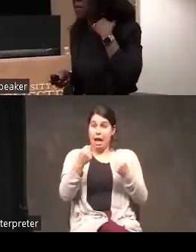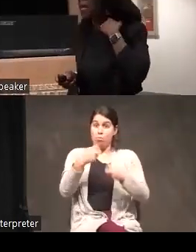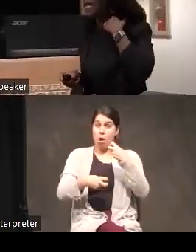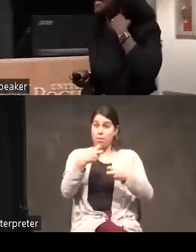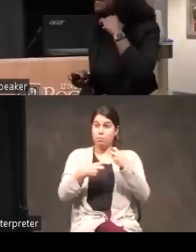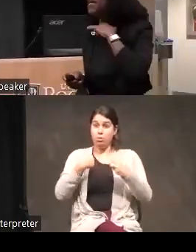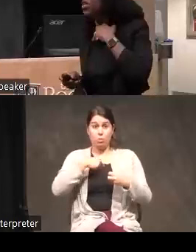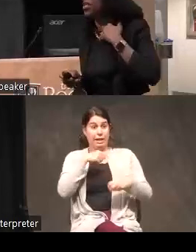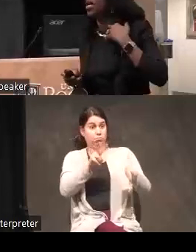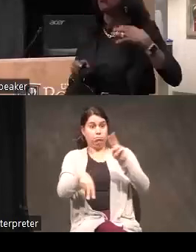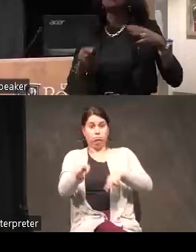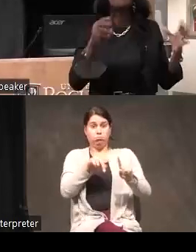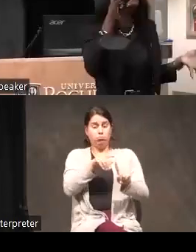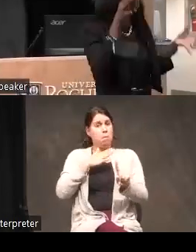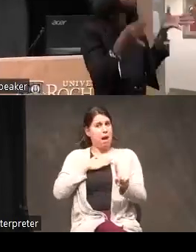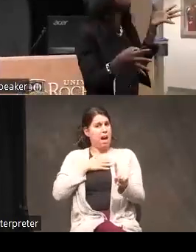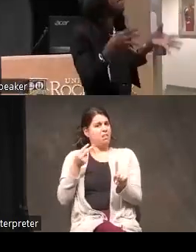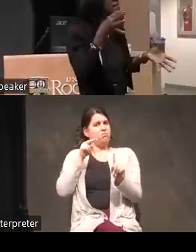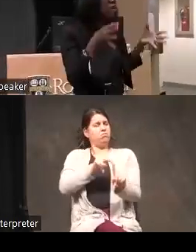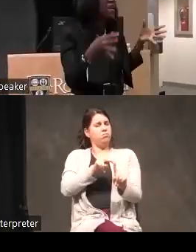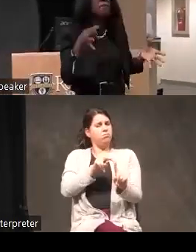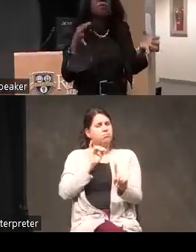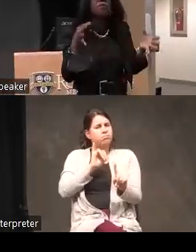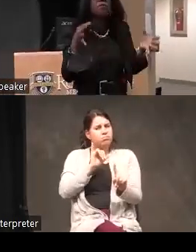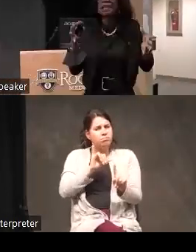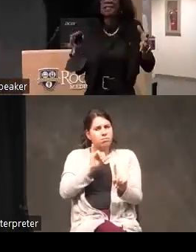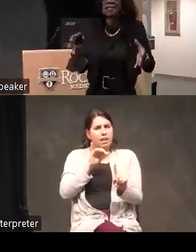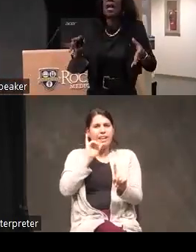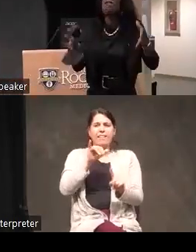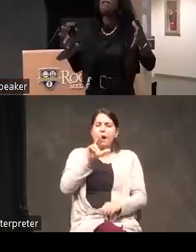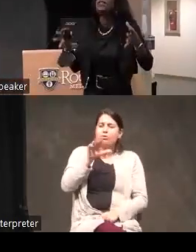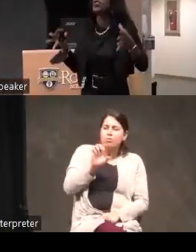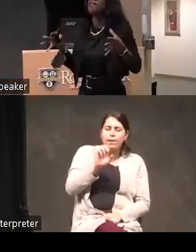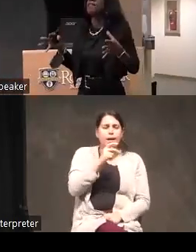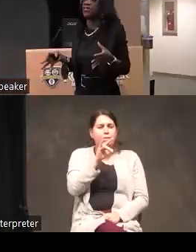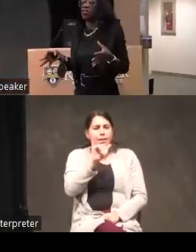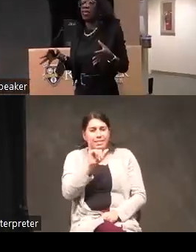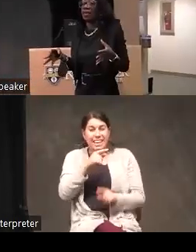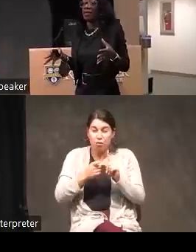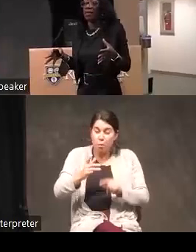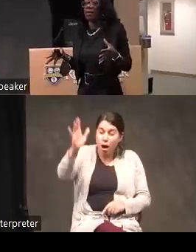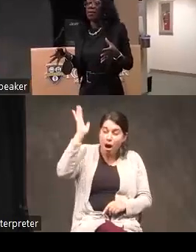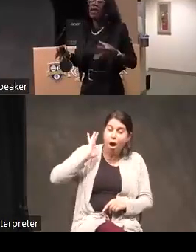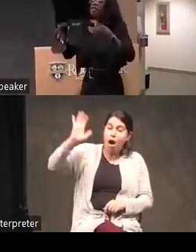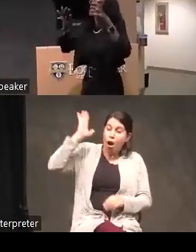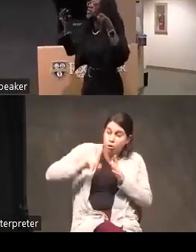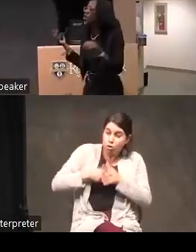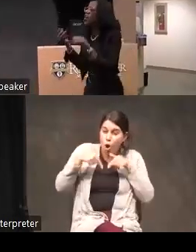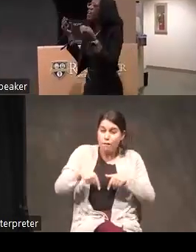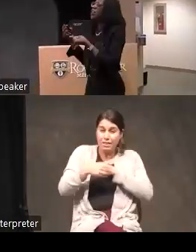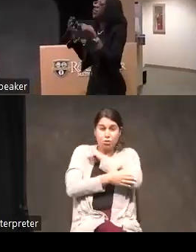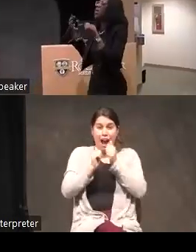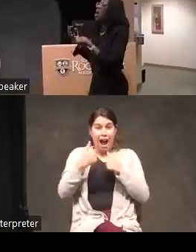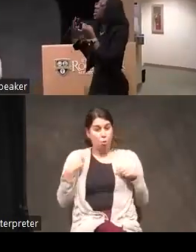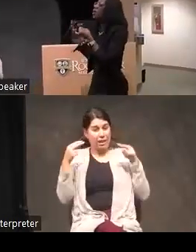view, in my estimation, reflect the ambivalence that we have about race and ethnicity from the start of our country. Right? From the start